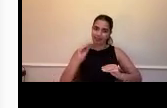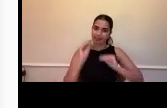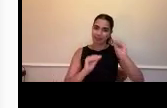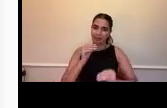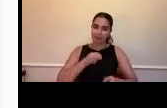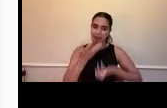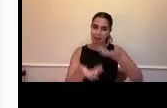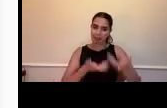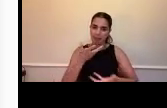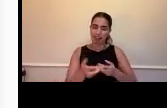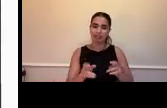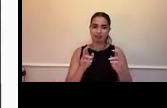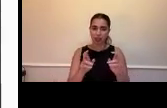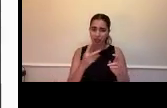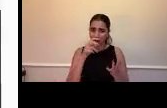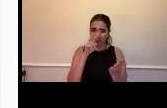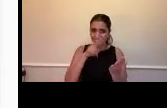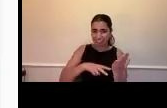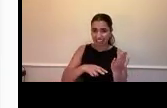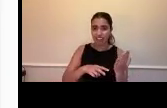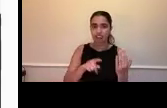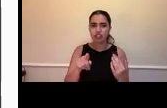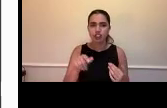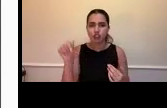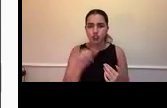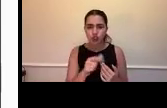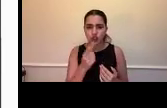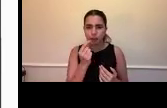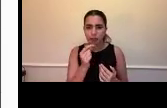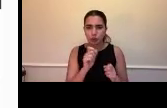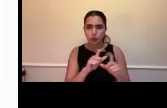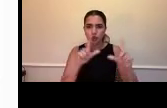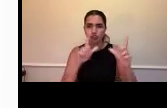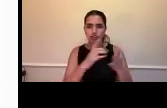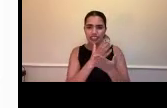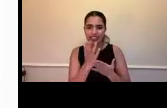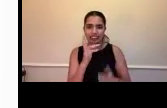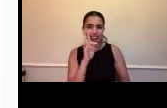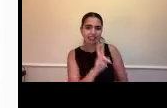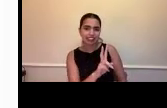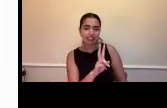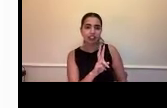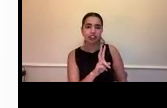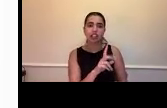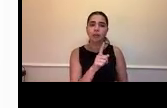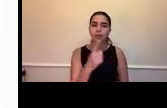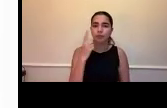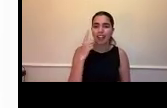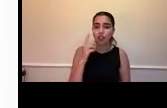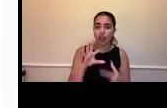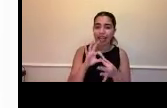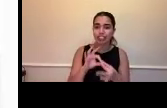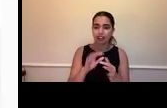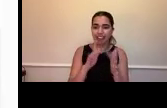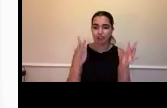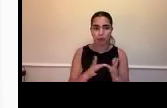looks like. I think that you should be able to see my screen. I just wanted to briefly whiz through this interactive web page, which